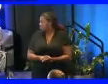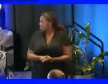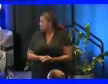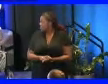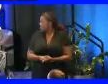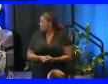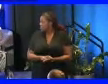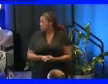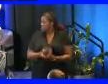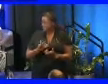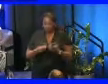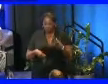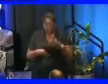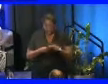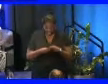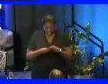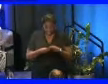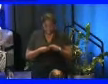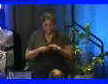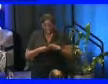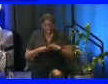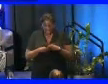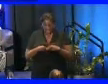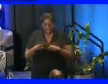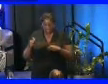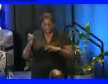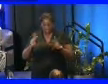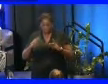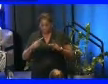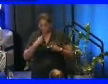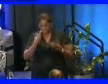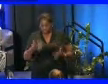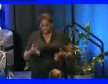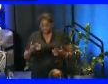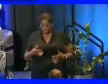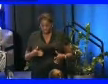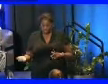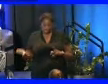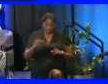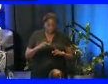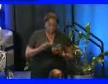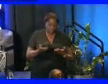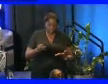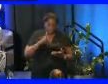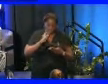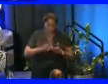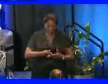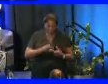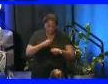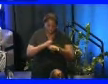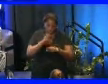okay. I just wanted to add on to what my fellow panelists have shared already. It goes back to what I was saying earlier about creating